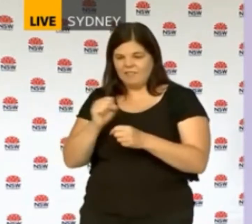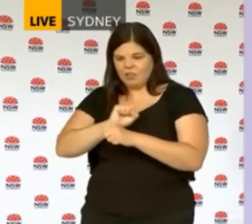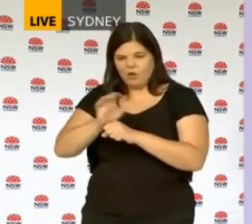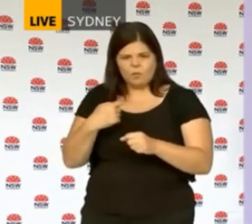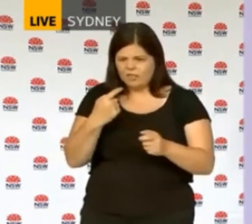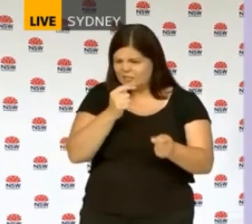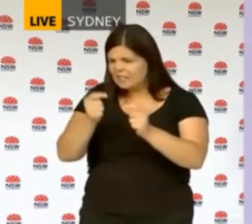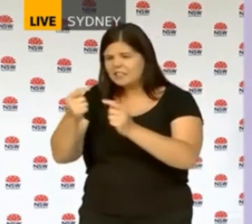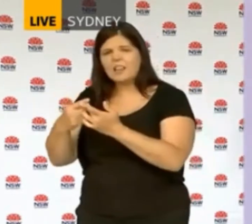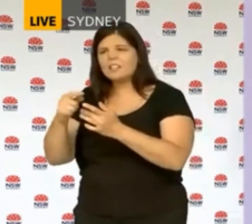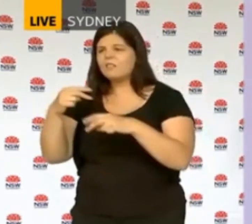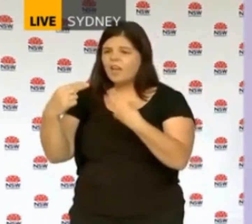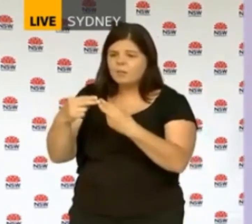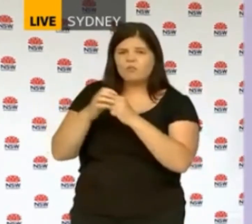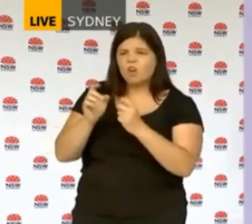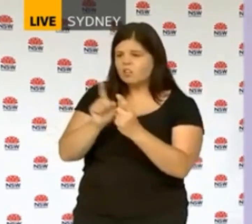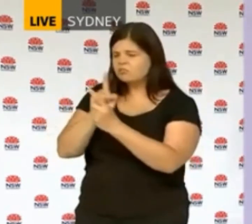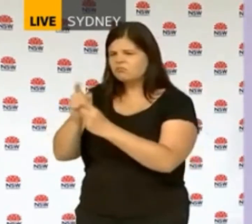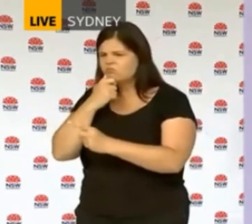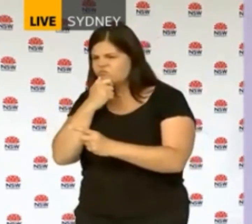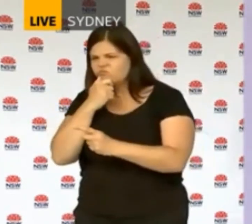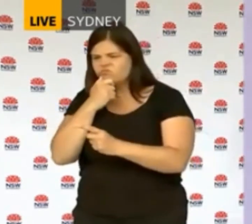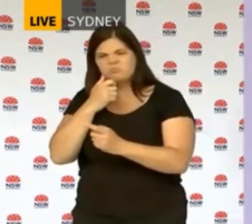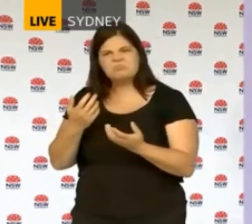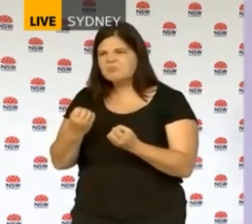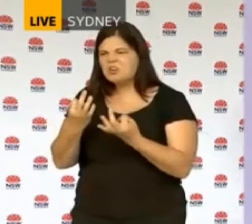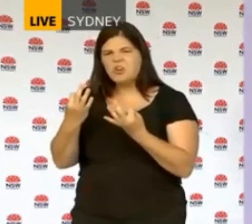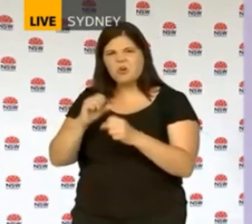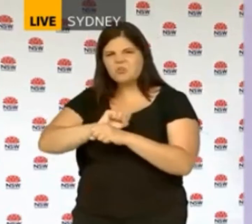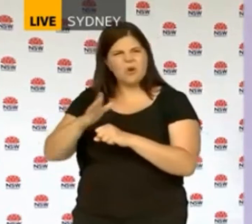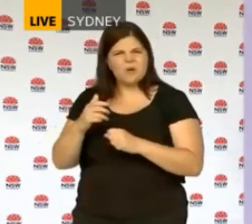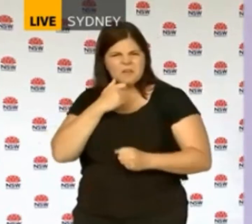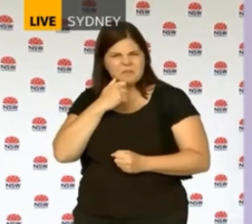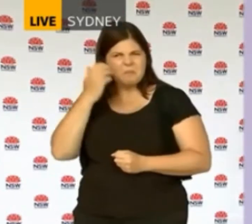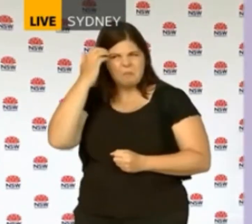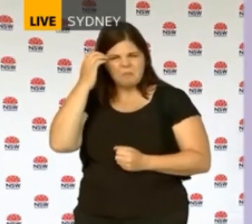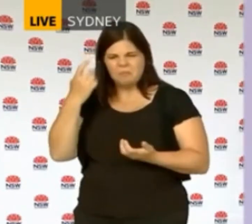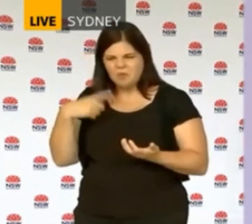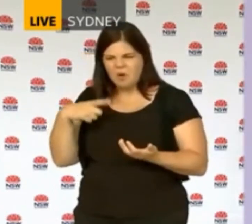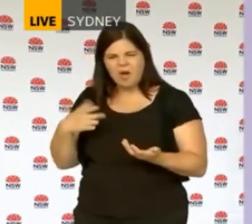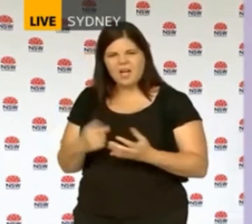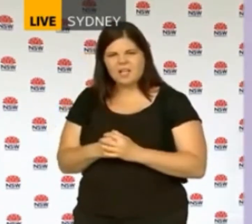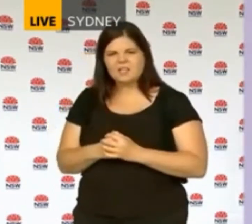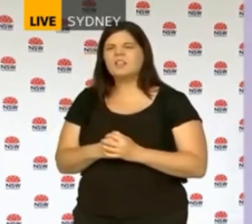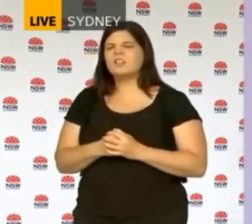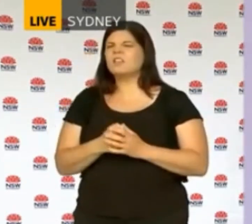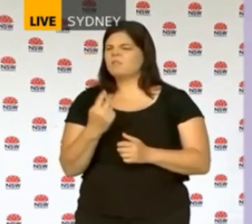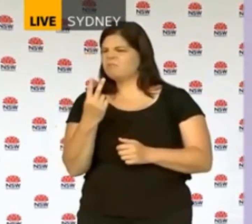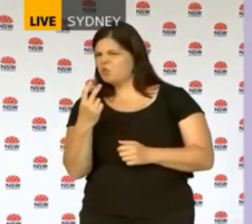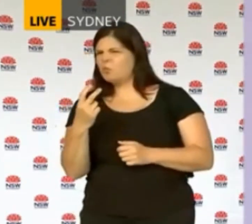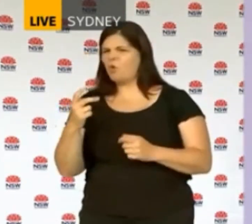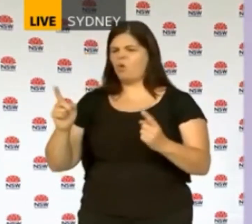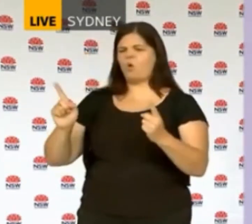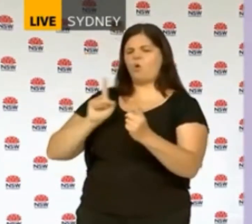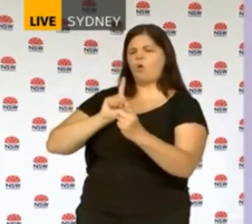and haven't managed to find a source. We are still having a couple of test results pending on some more casual contacts, and we